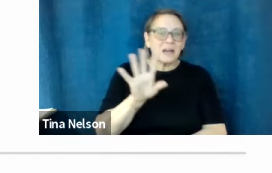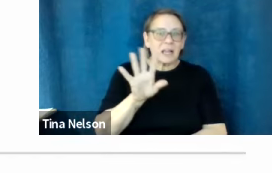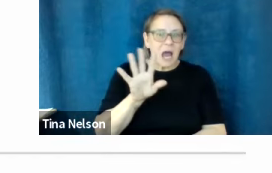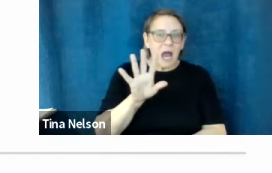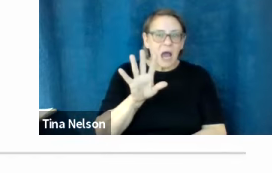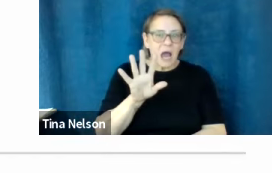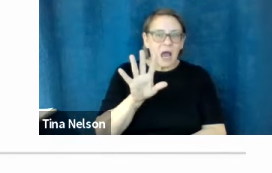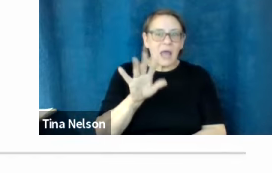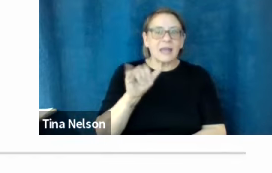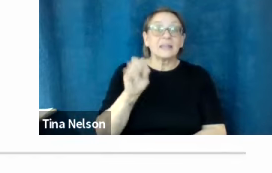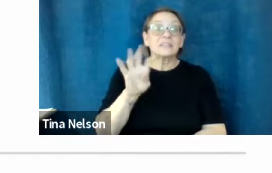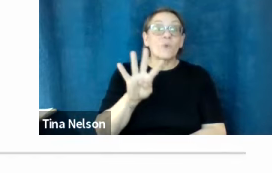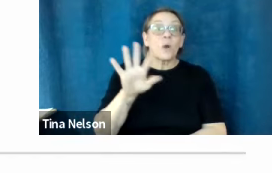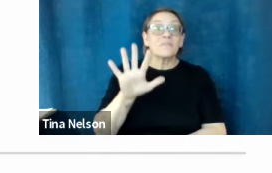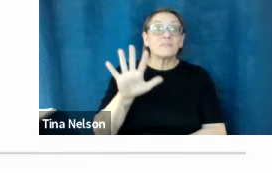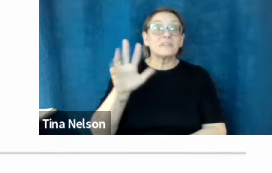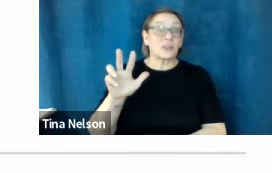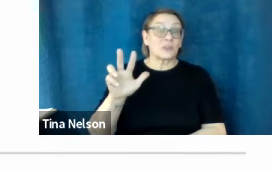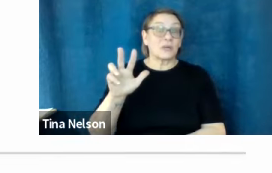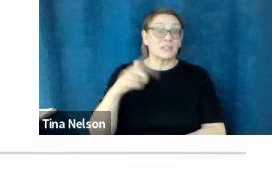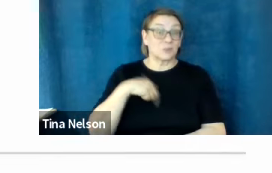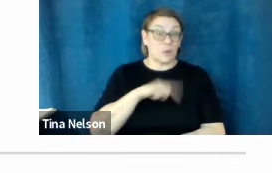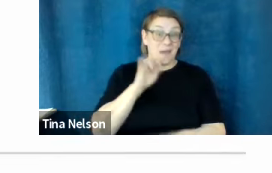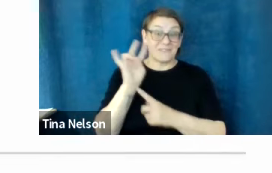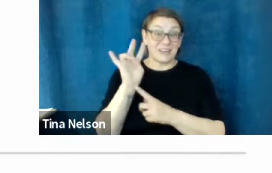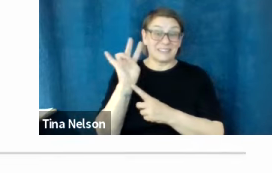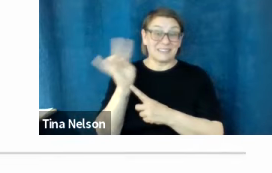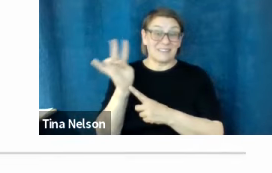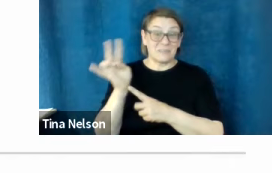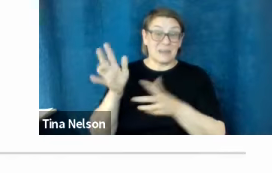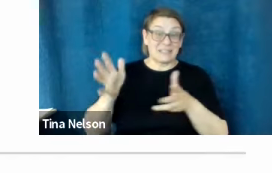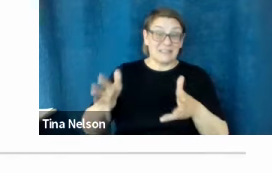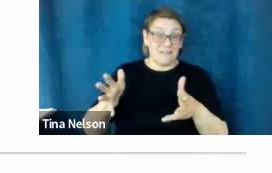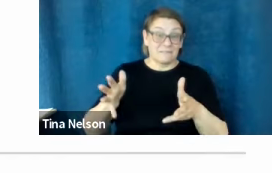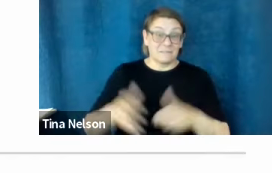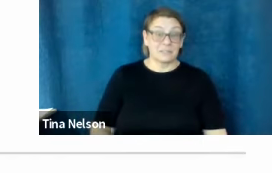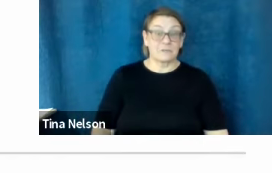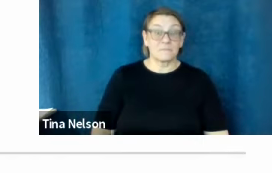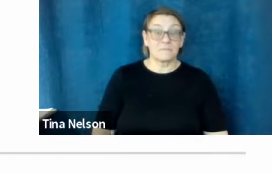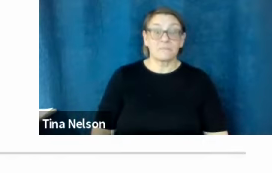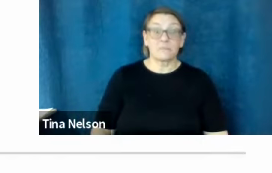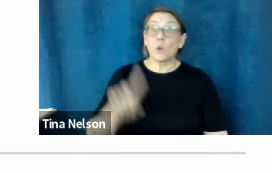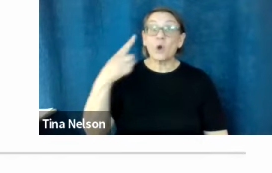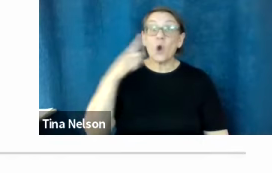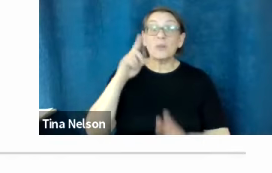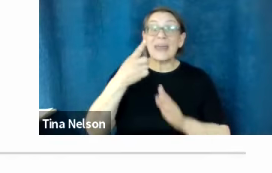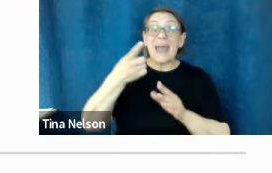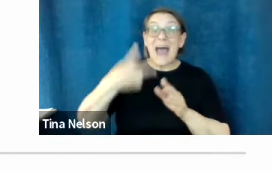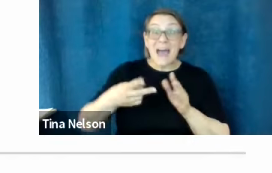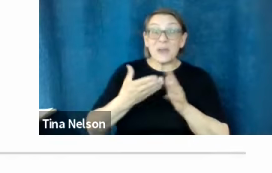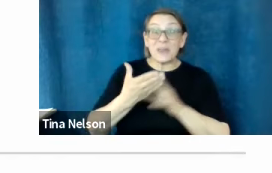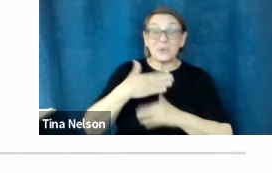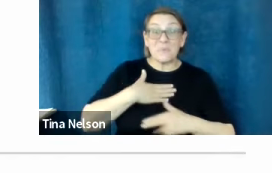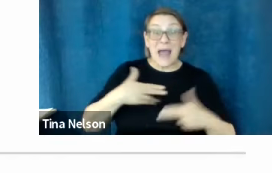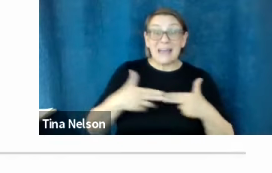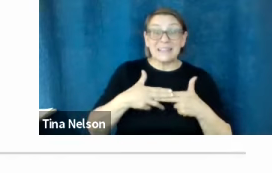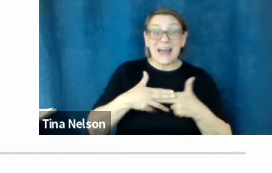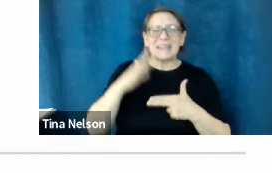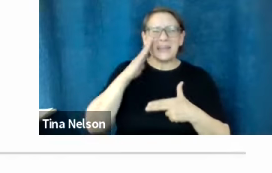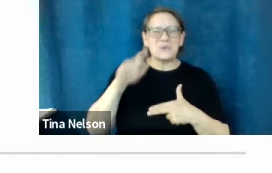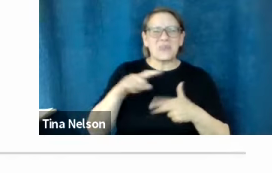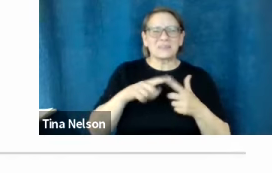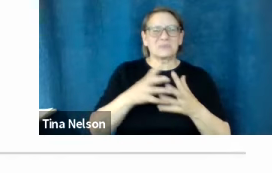Okay. It is 4 53. So we have about seven minutes left. Okay. We're only halfway through these slides. I knew this was a big